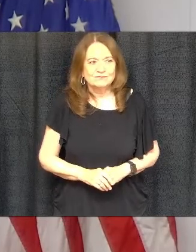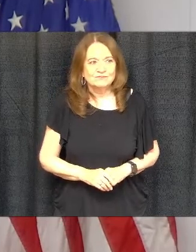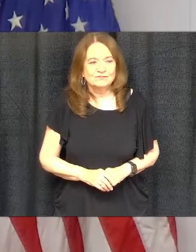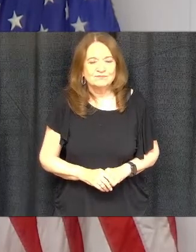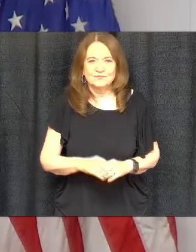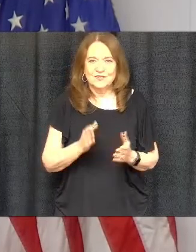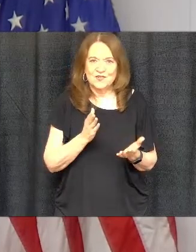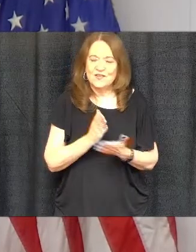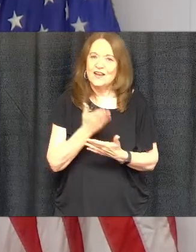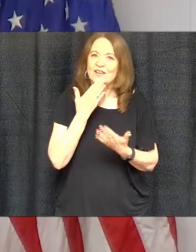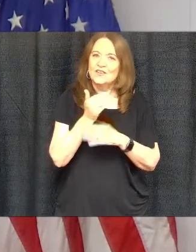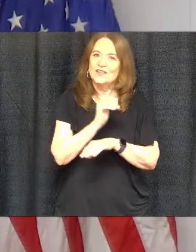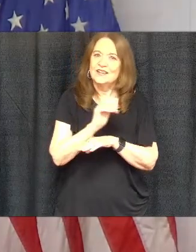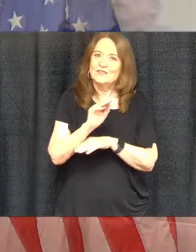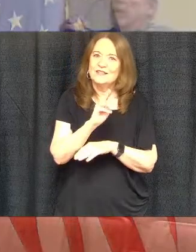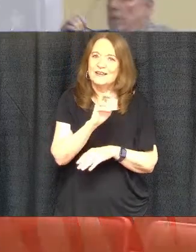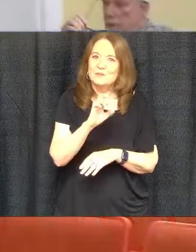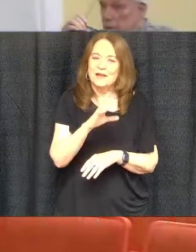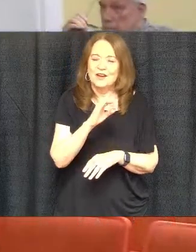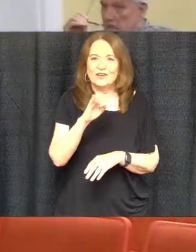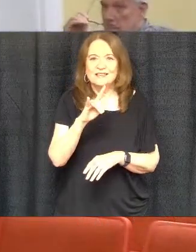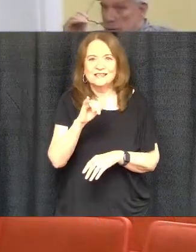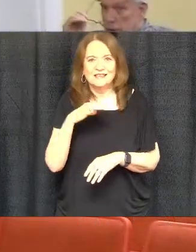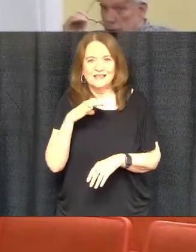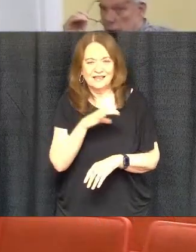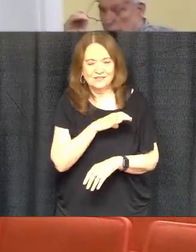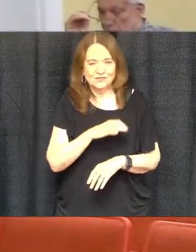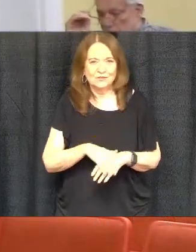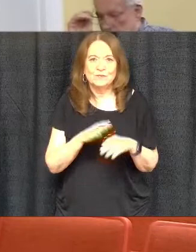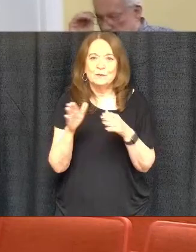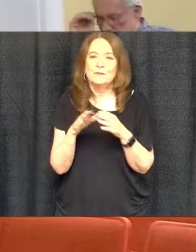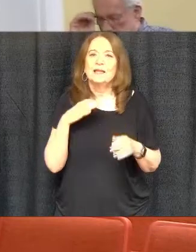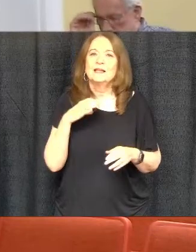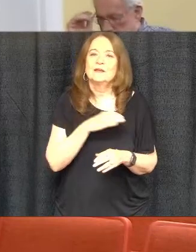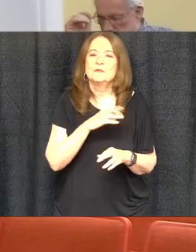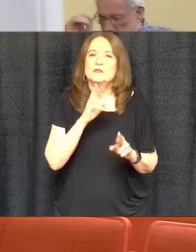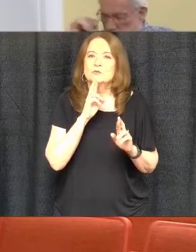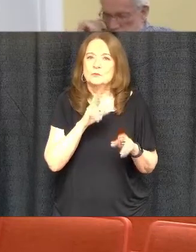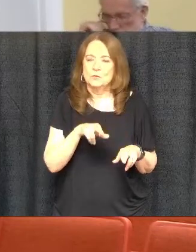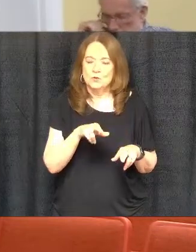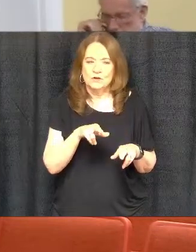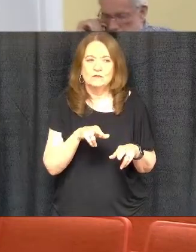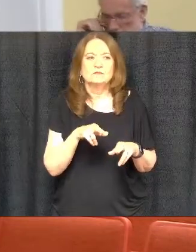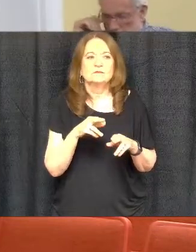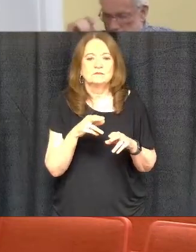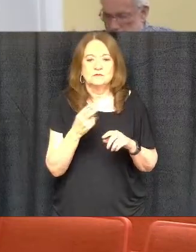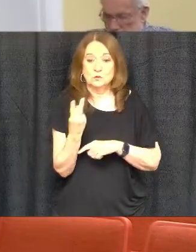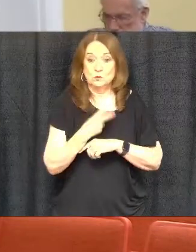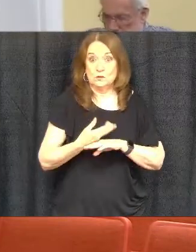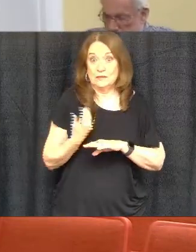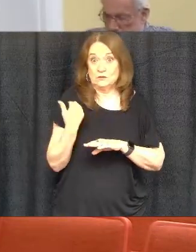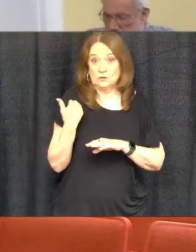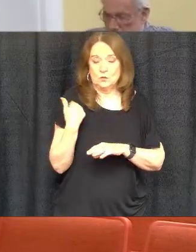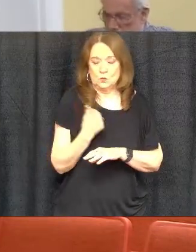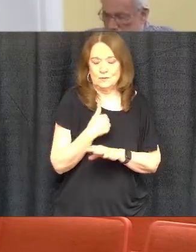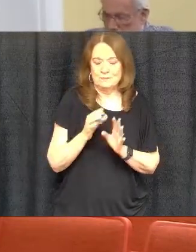All right. Good evening, Mayor and City Council. This is the Planning Commission report out from our meeting 2 days ago.